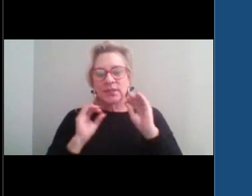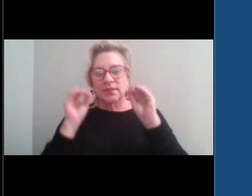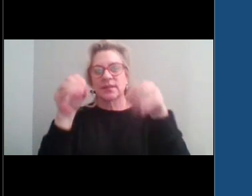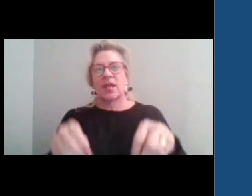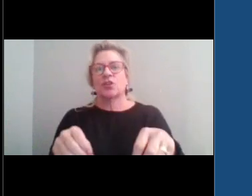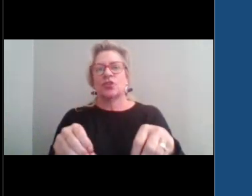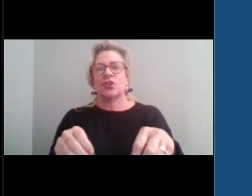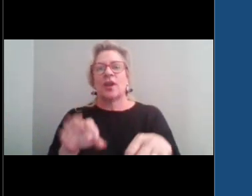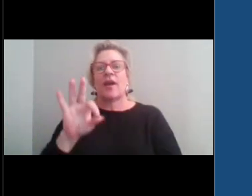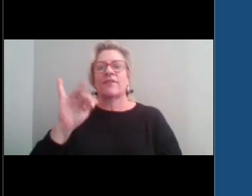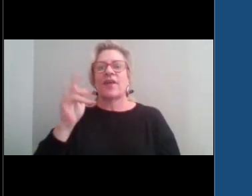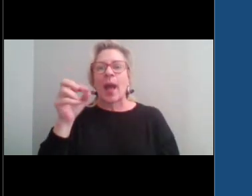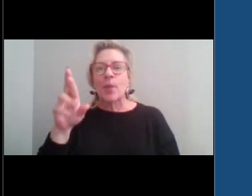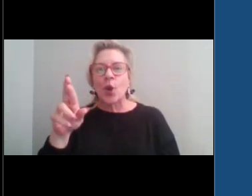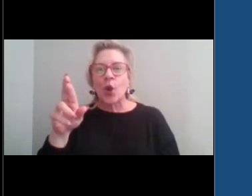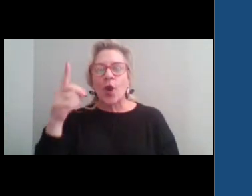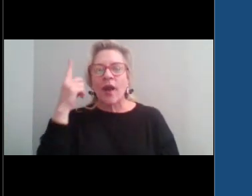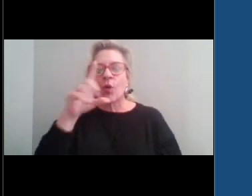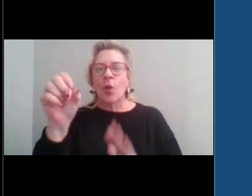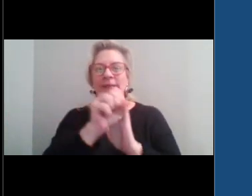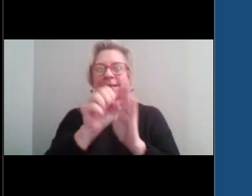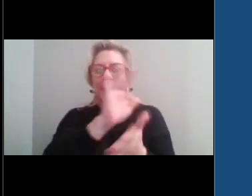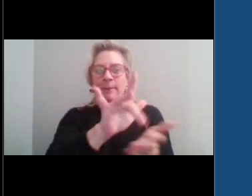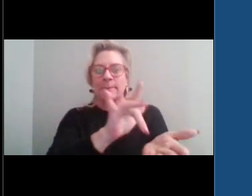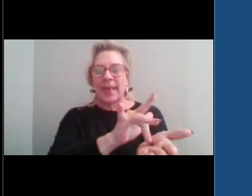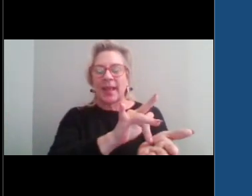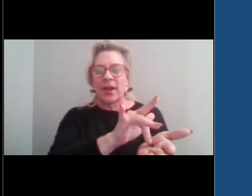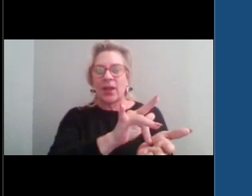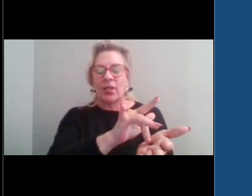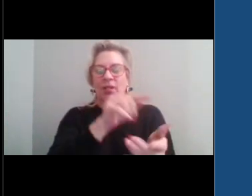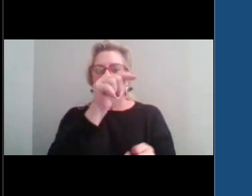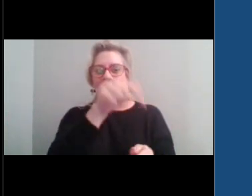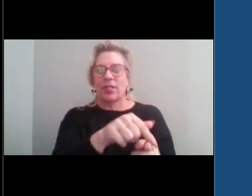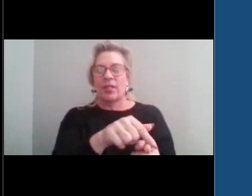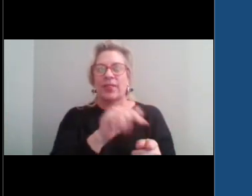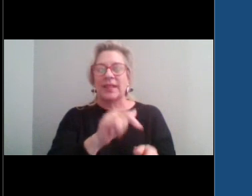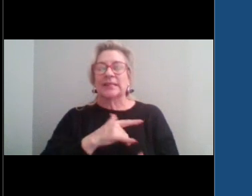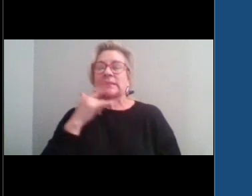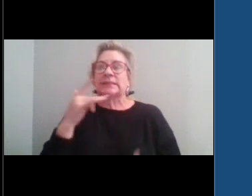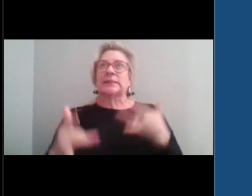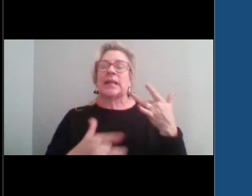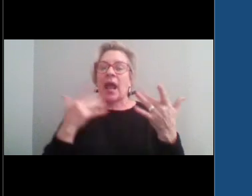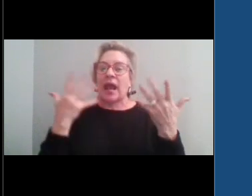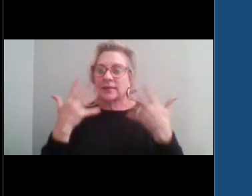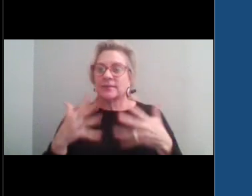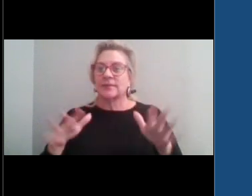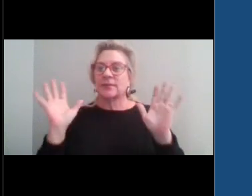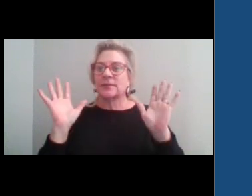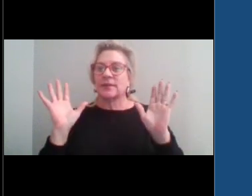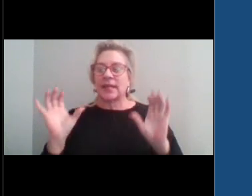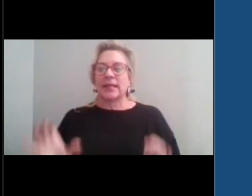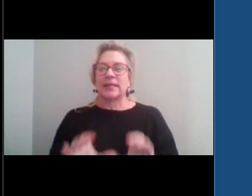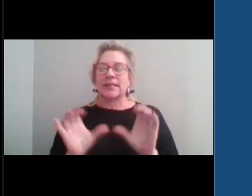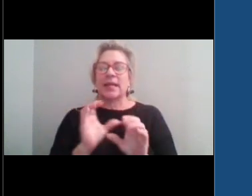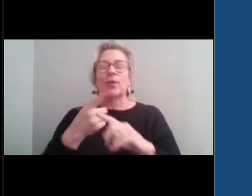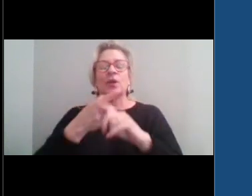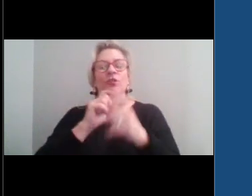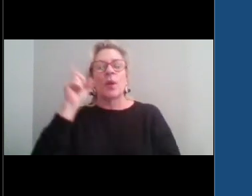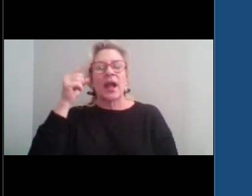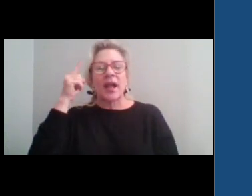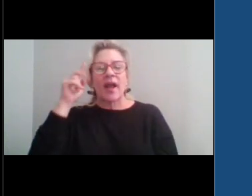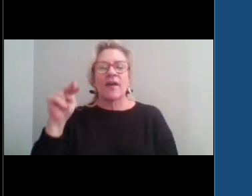of fiber for the state's middle mile broadband network. This exciting undertaking emerged from Governor Newsom's